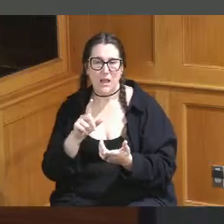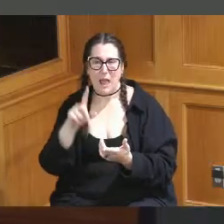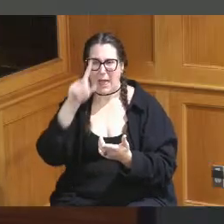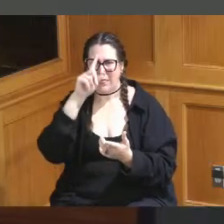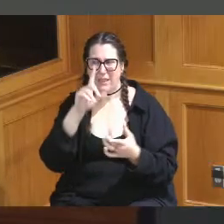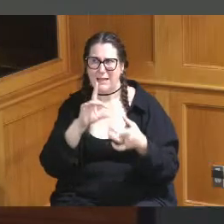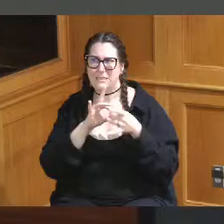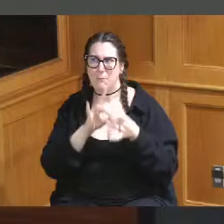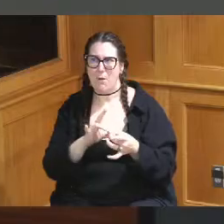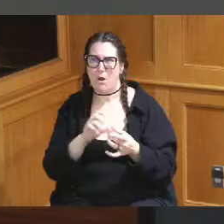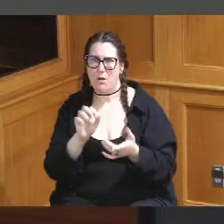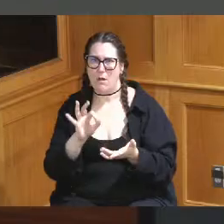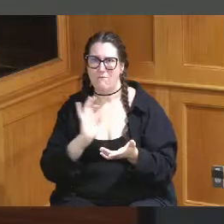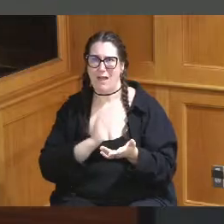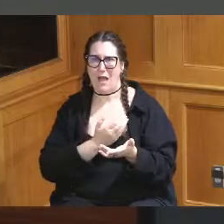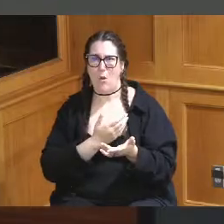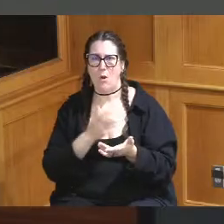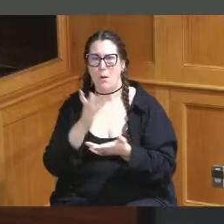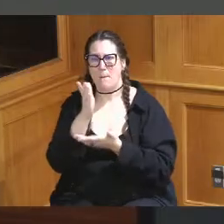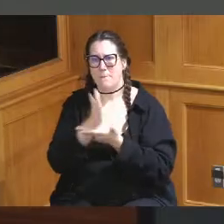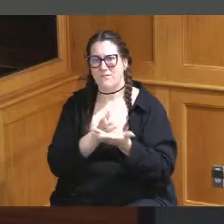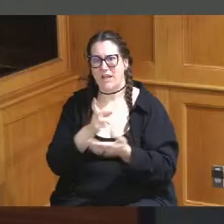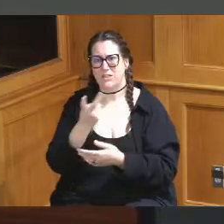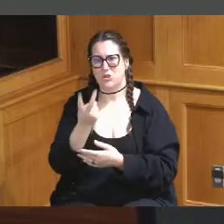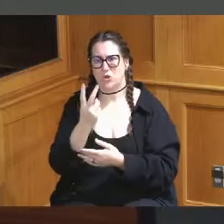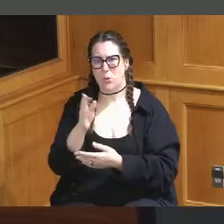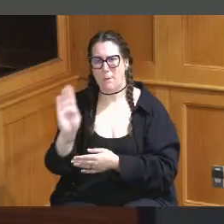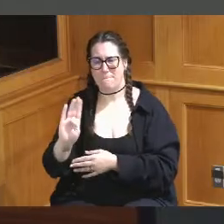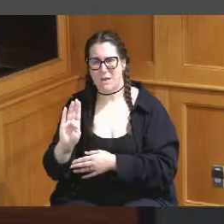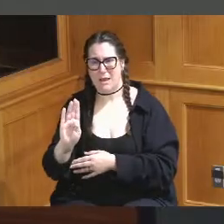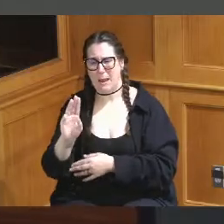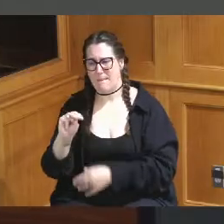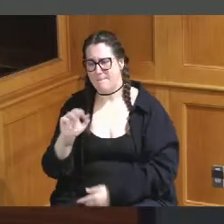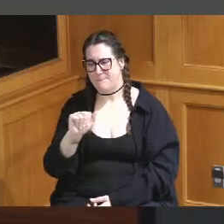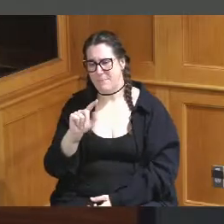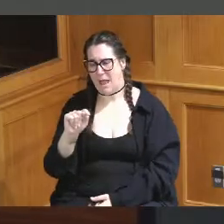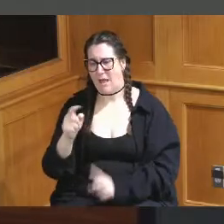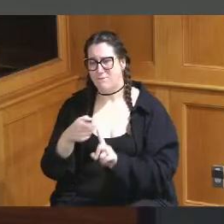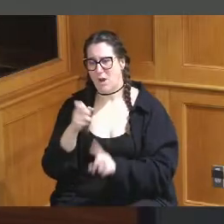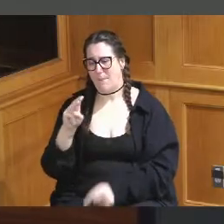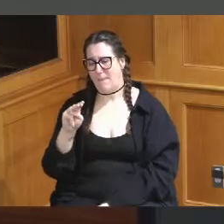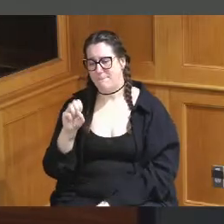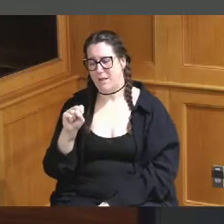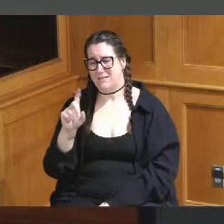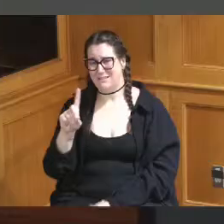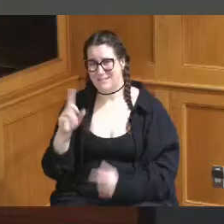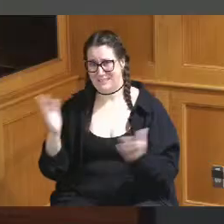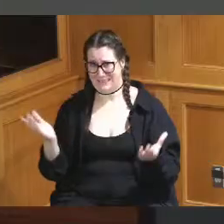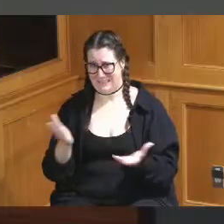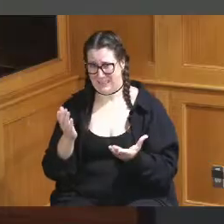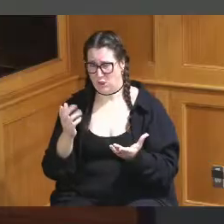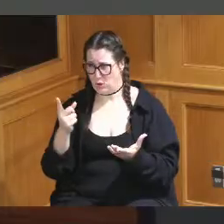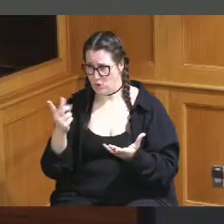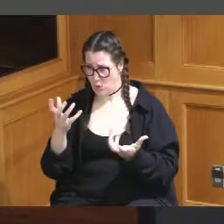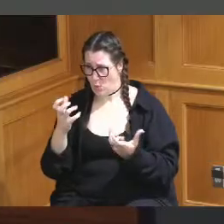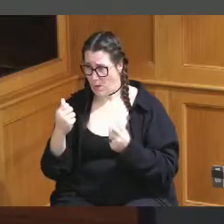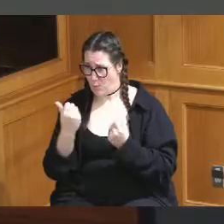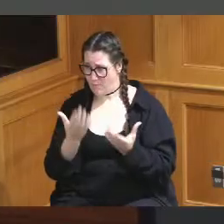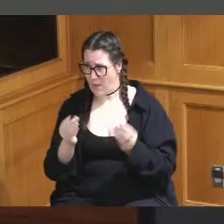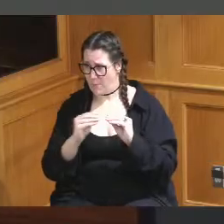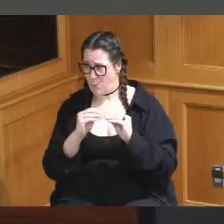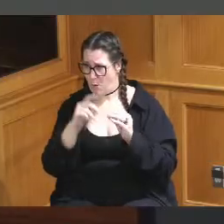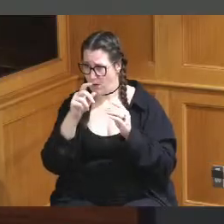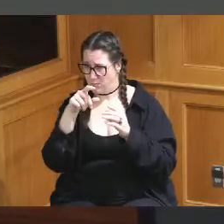part of our phase 2B. I believe Matt from MSD is here. So I don't know, Matt, if you want to provide a little bit